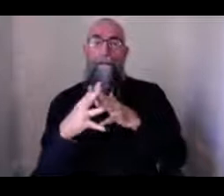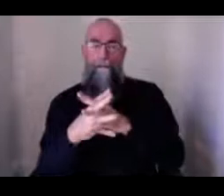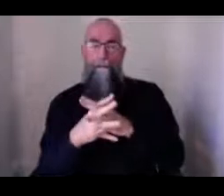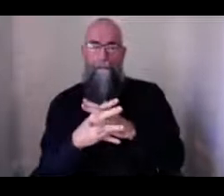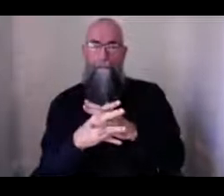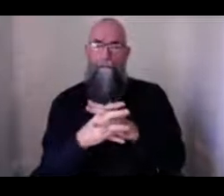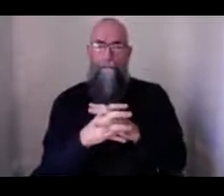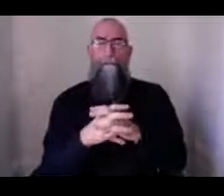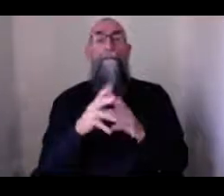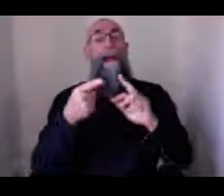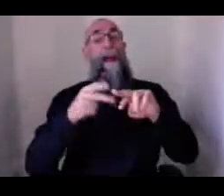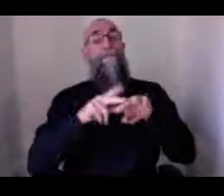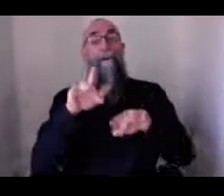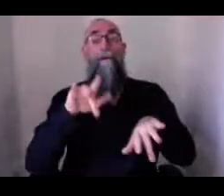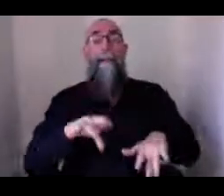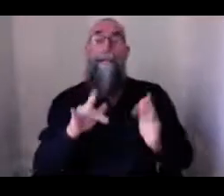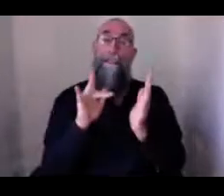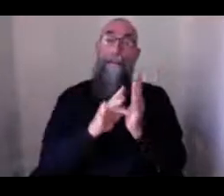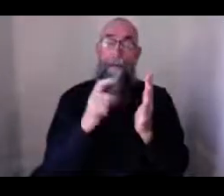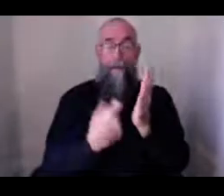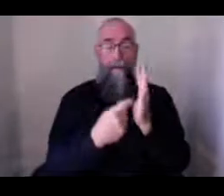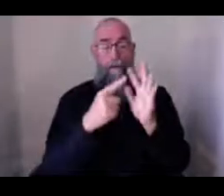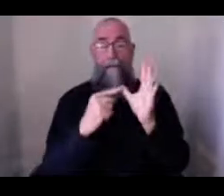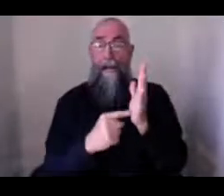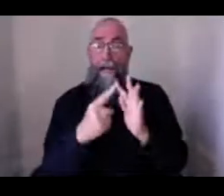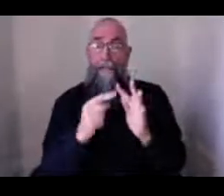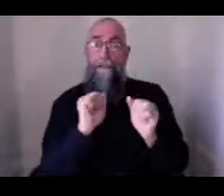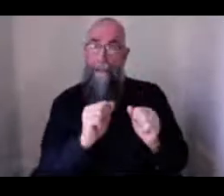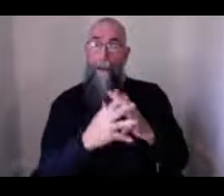if you haven't been to the Create New South Wales website before, it's